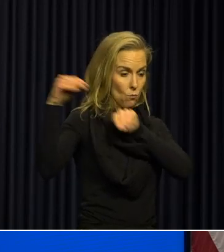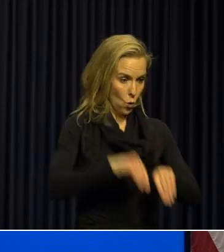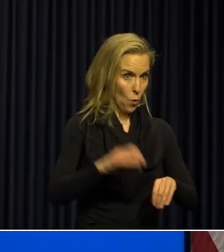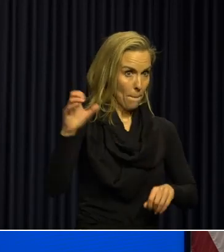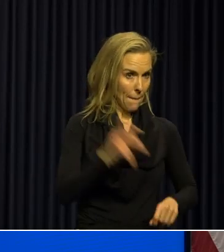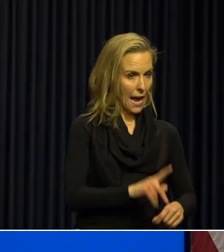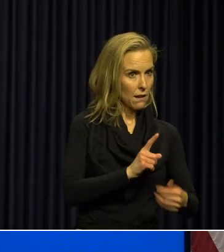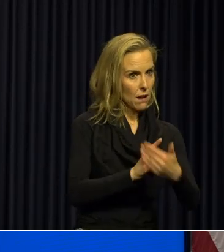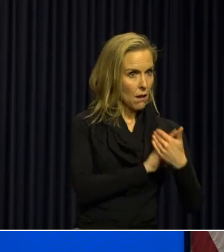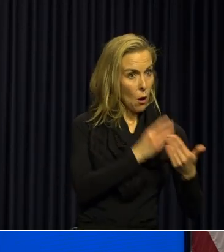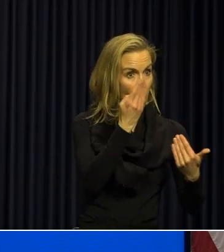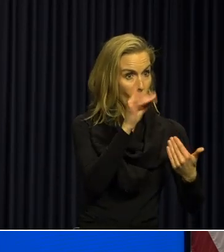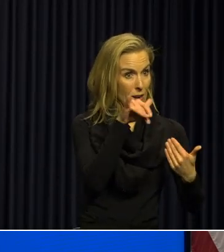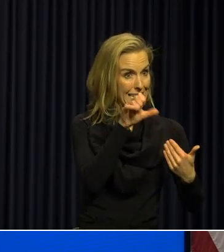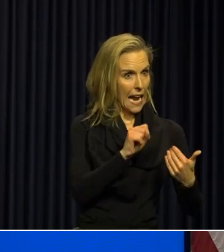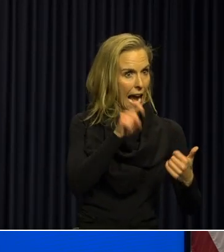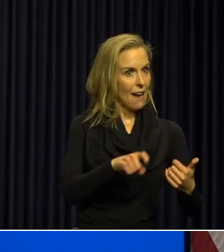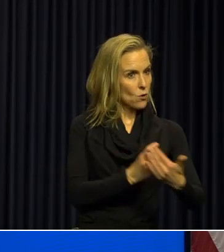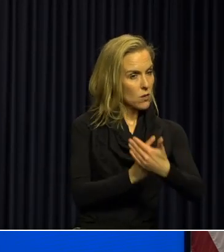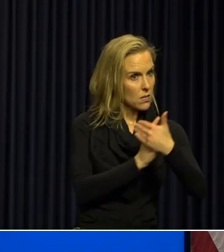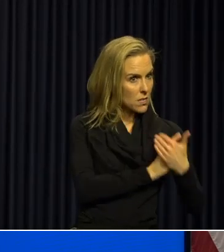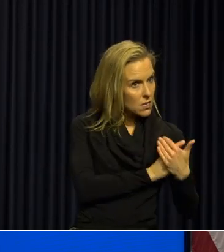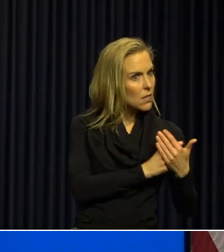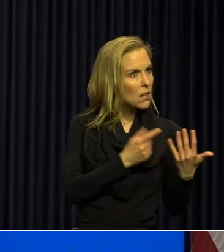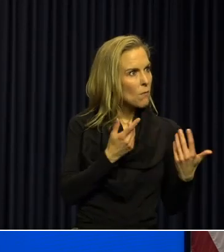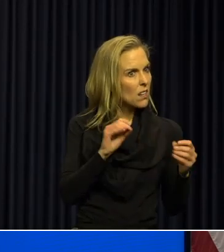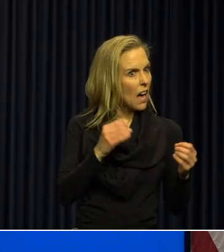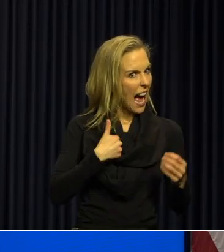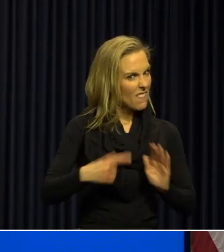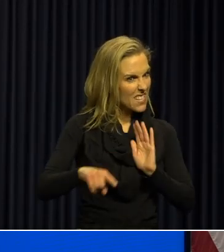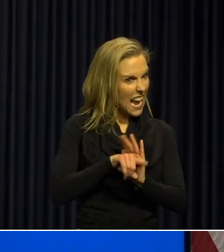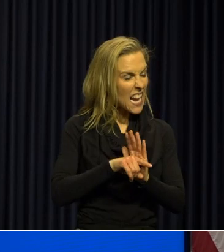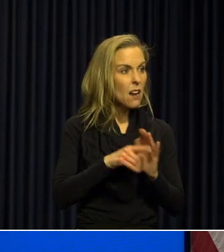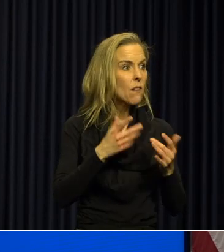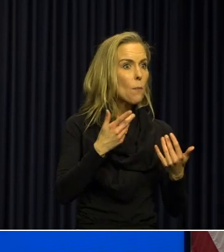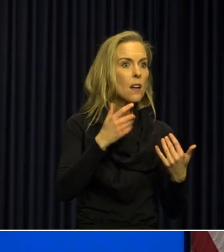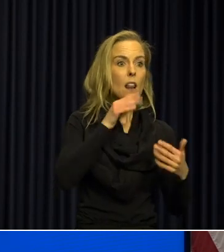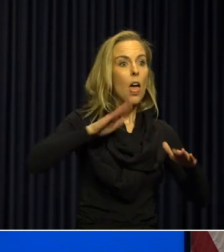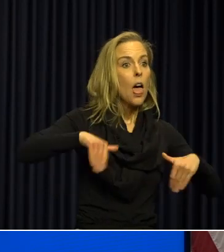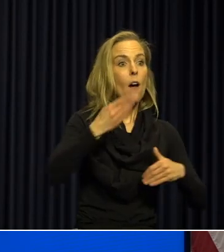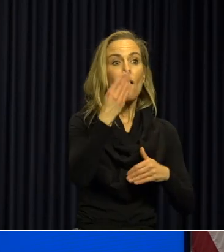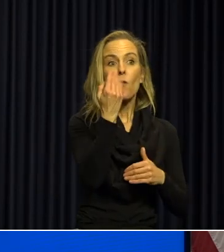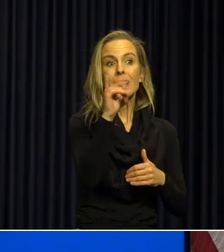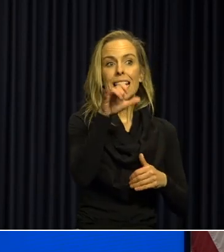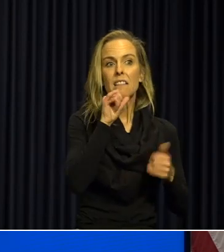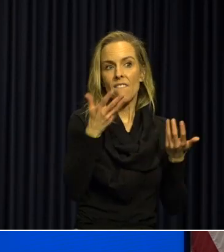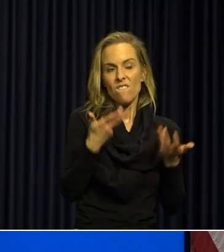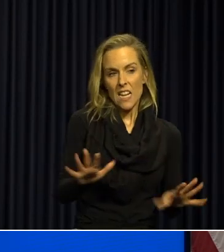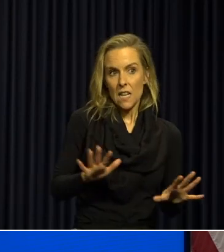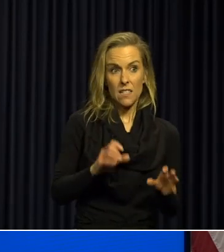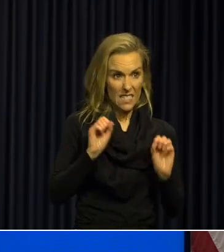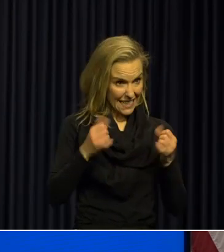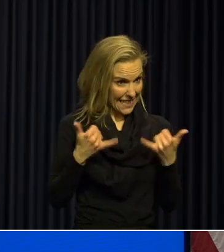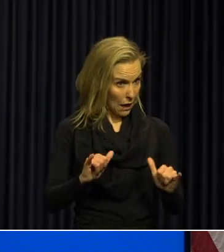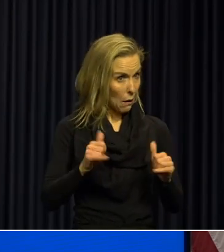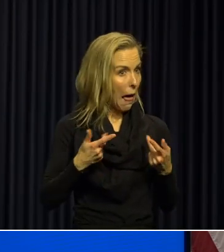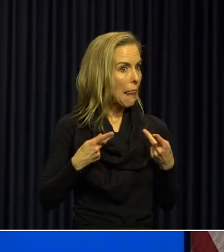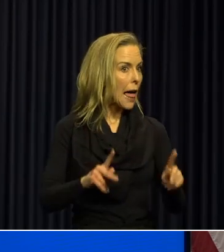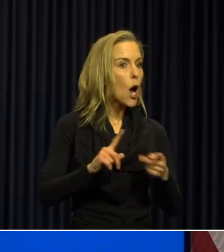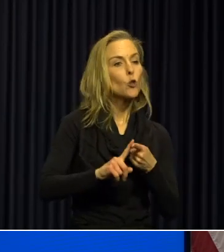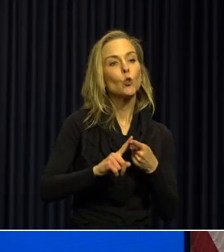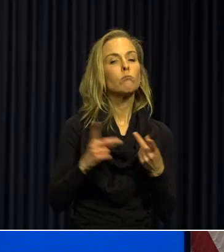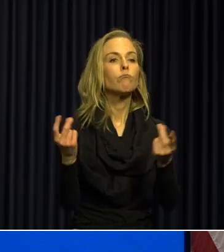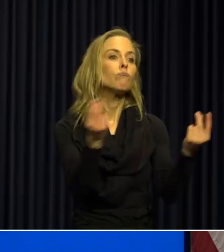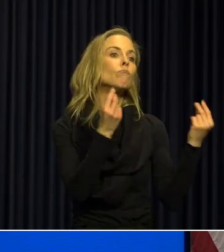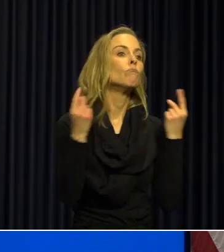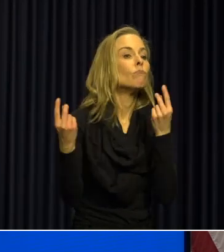as others are, but is she still allowed to go outside of her home and things for that, for essential services? So this is an individual who came back into the state. We've